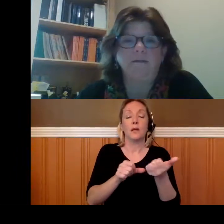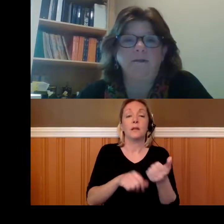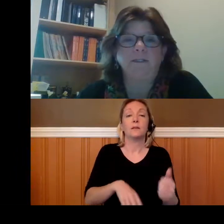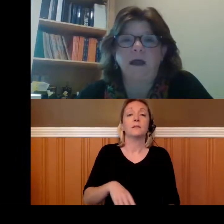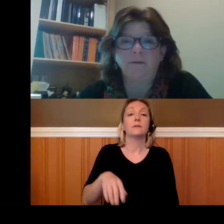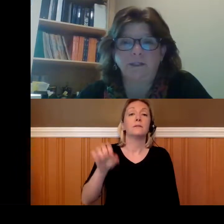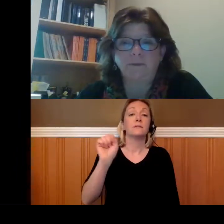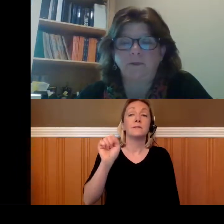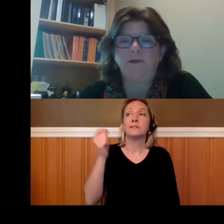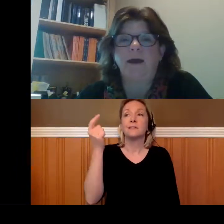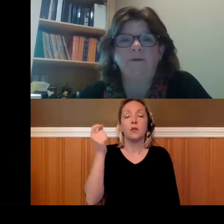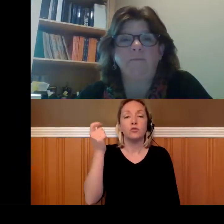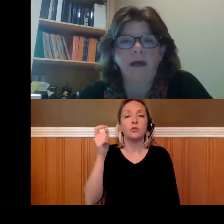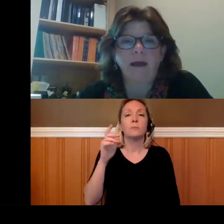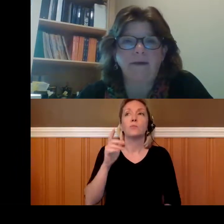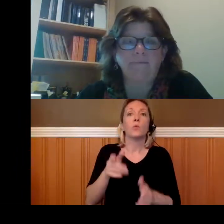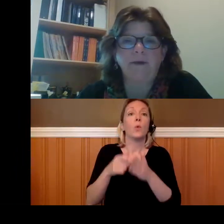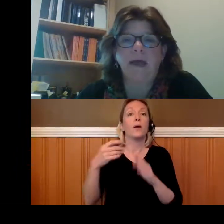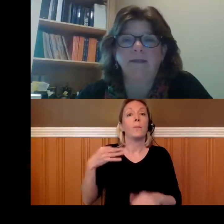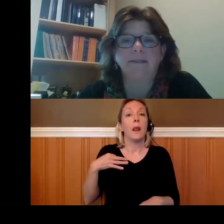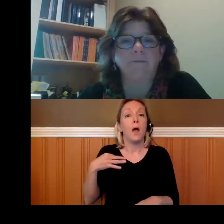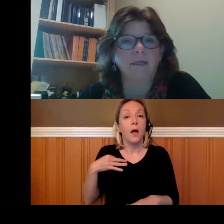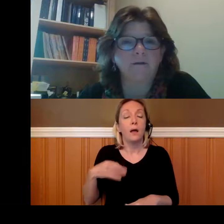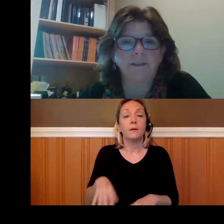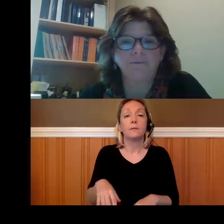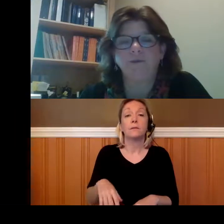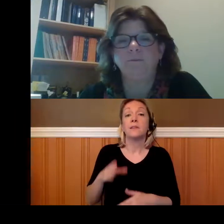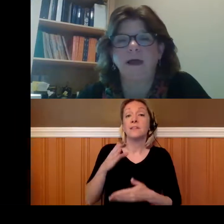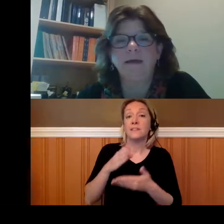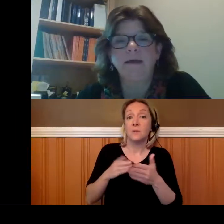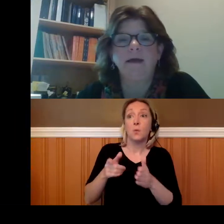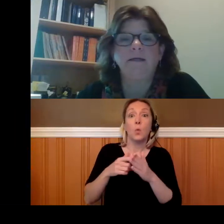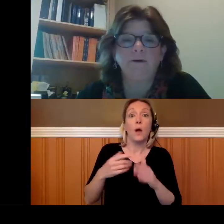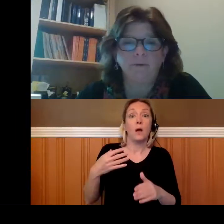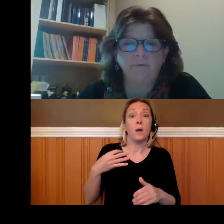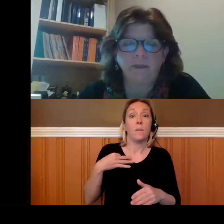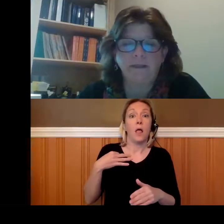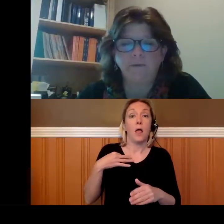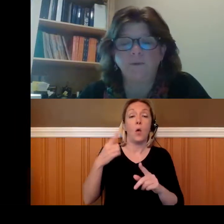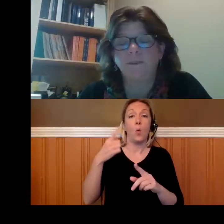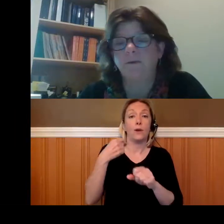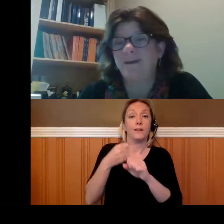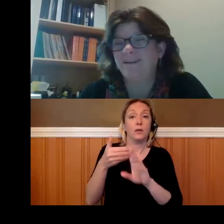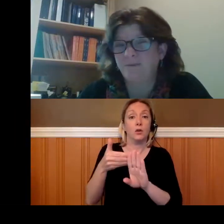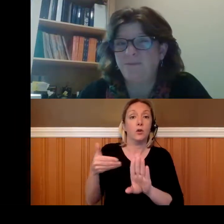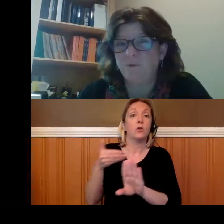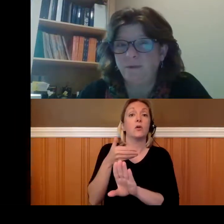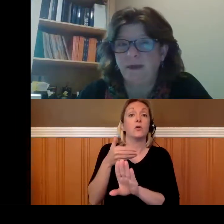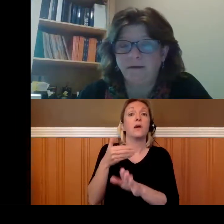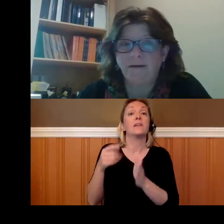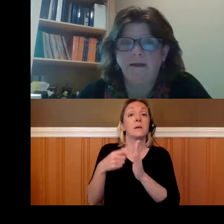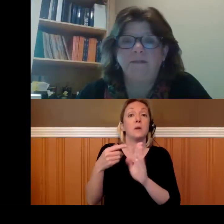but you have to apply. And some scholarships you apply a year before they leave school. Some could be more than that. Does